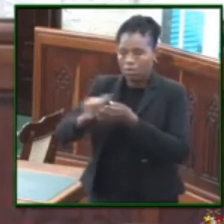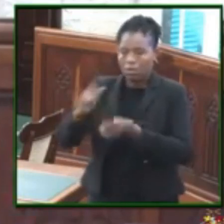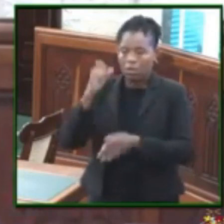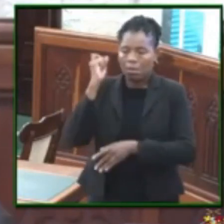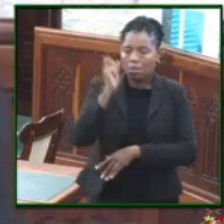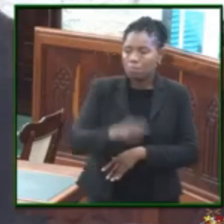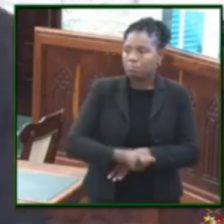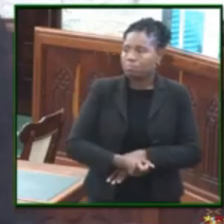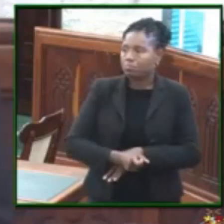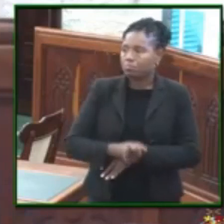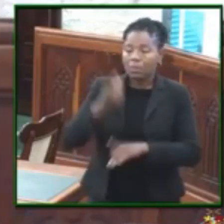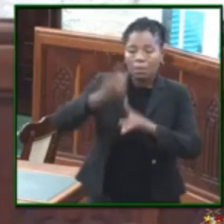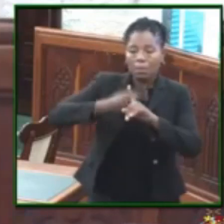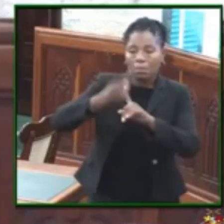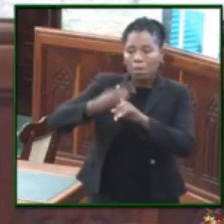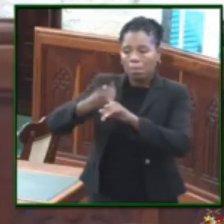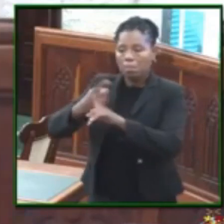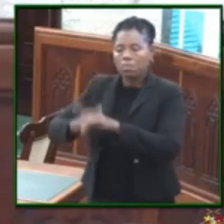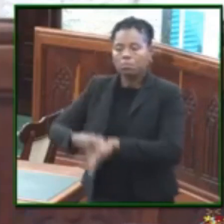to keep the peace.